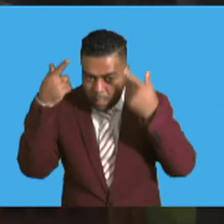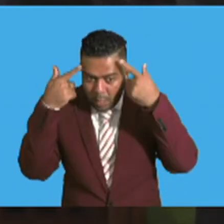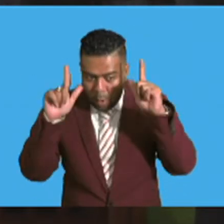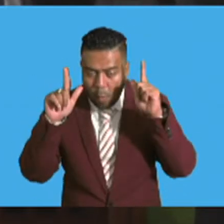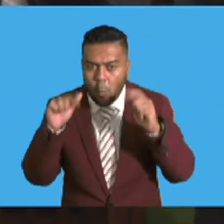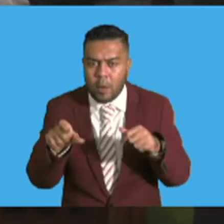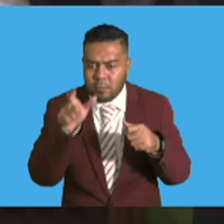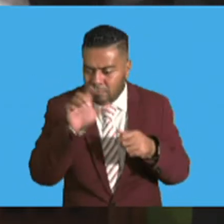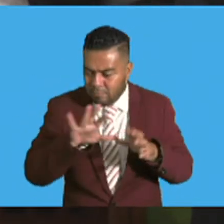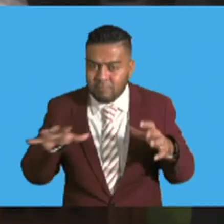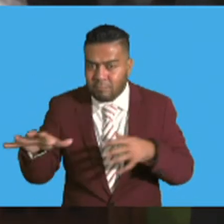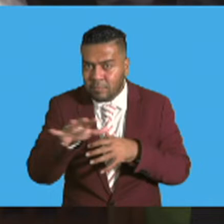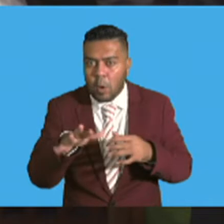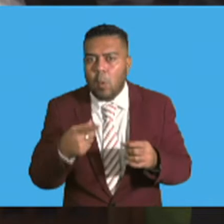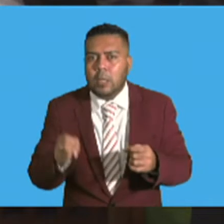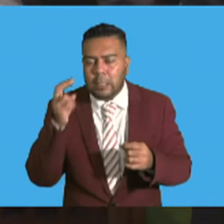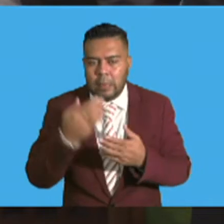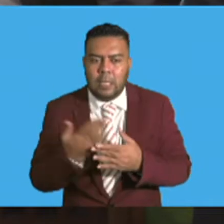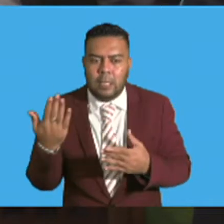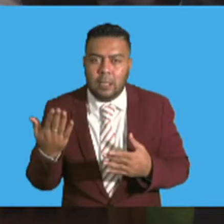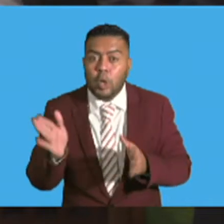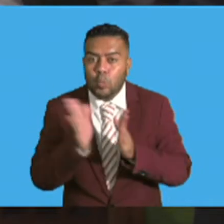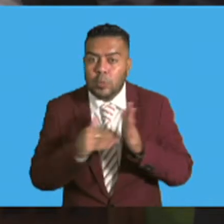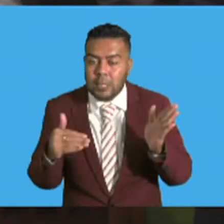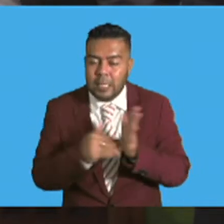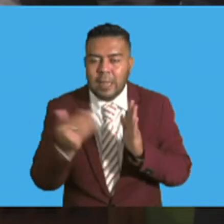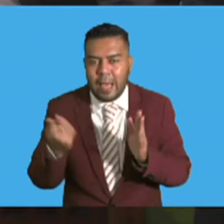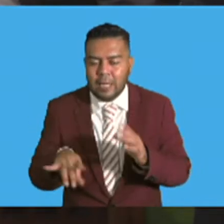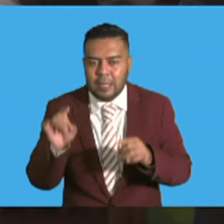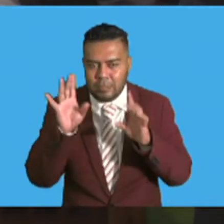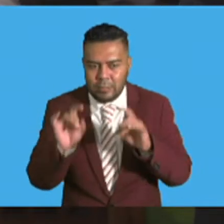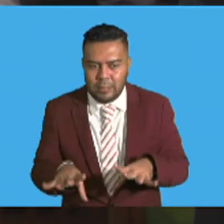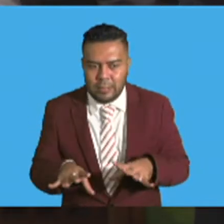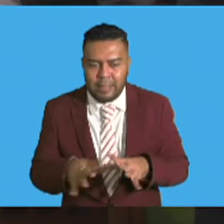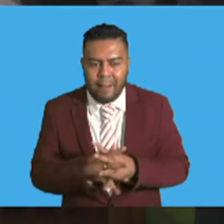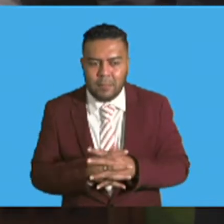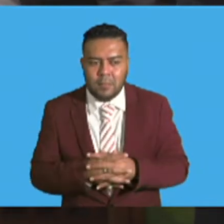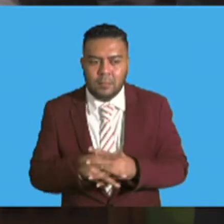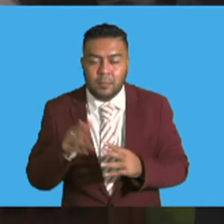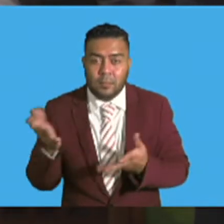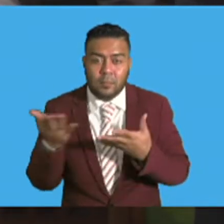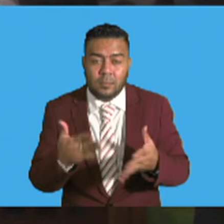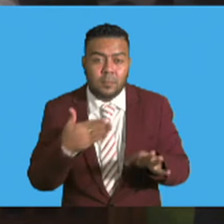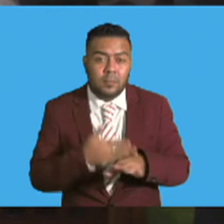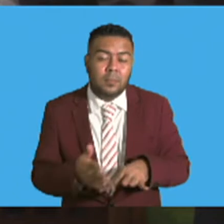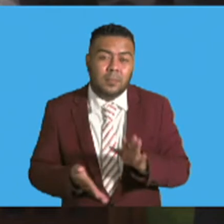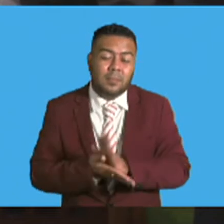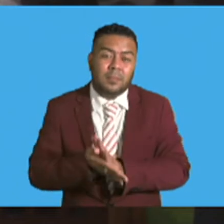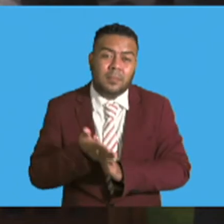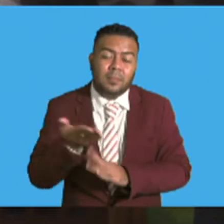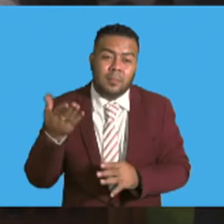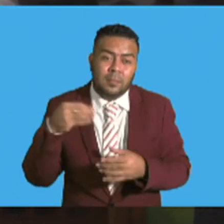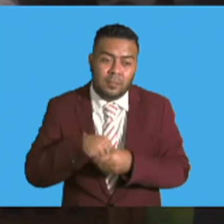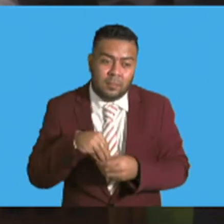New Zealand and Australia. The Speaker said there's an urgent need to bring in new high-yielding breeds